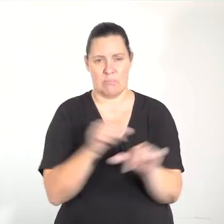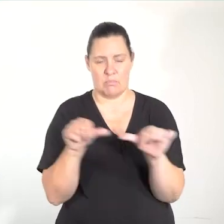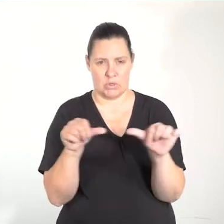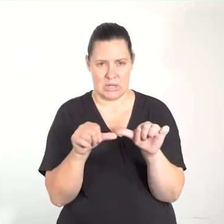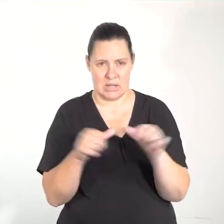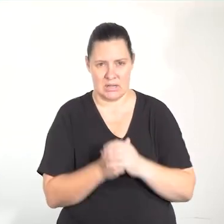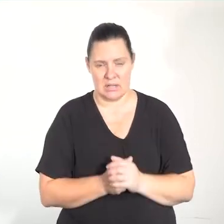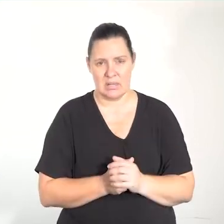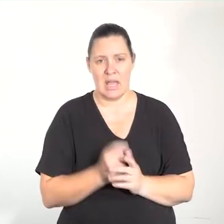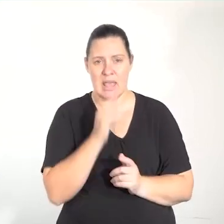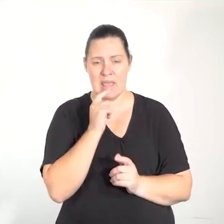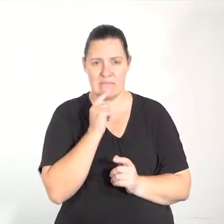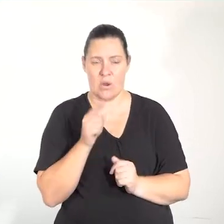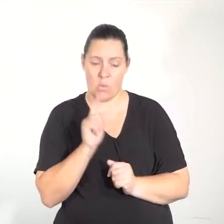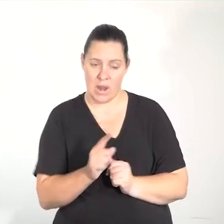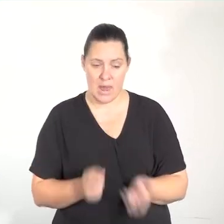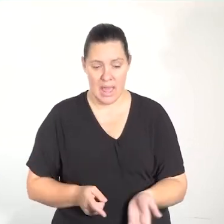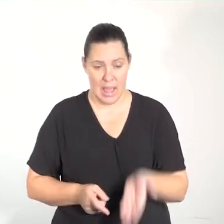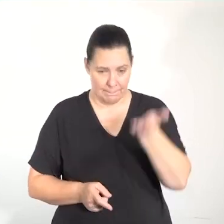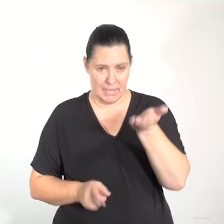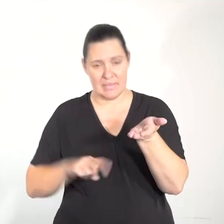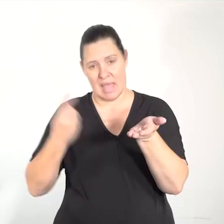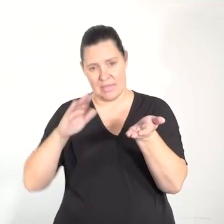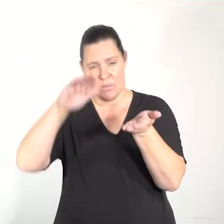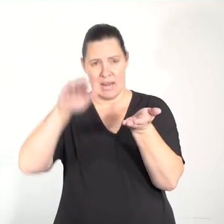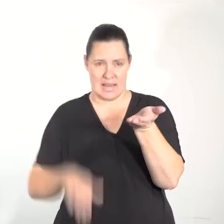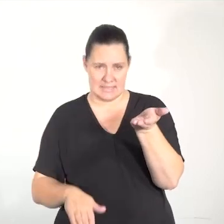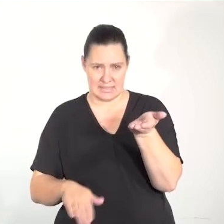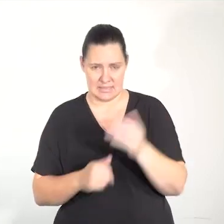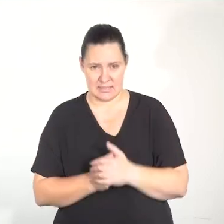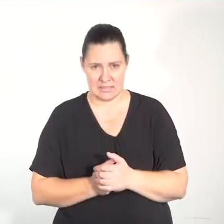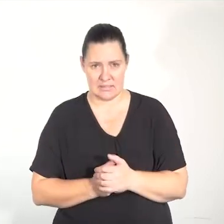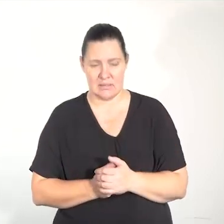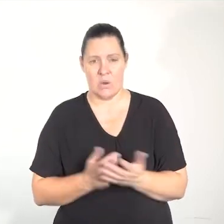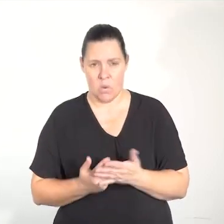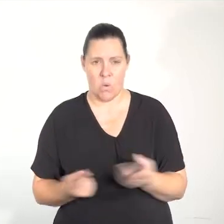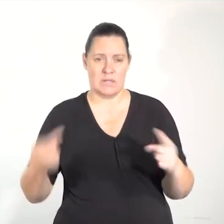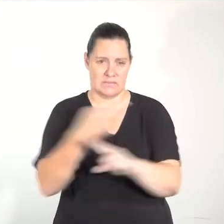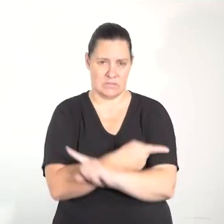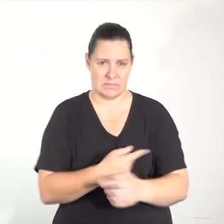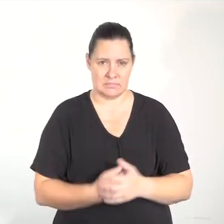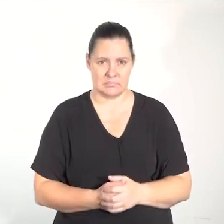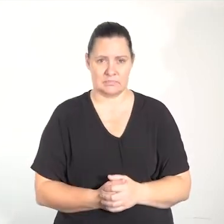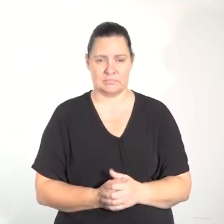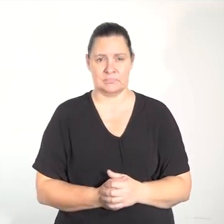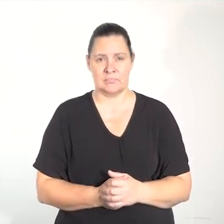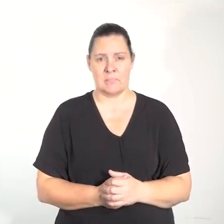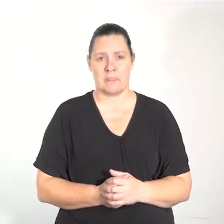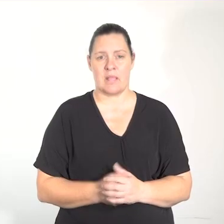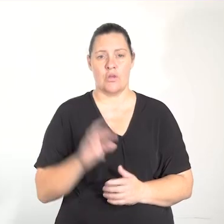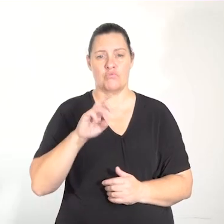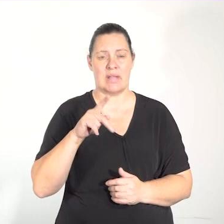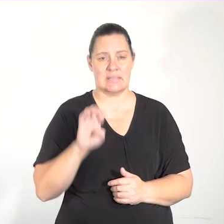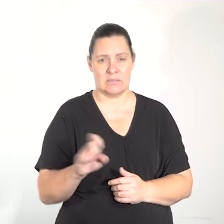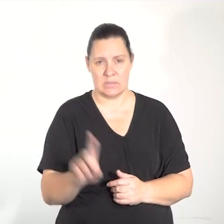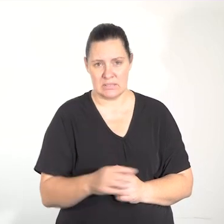Indirectly proportional means as the one quantity increases, the other one decreases, or vice versa. So the